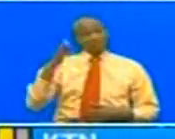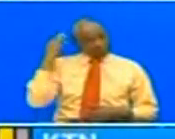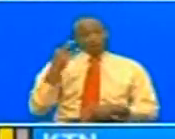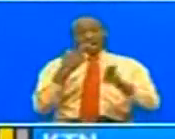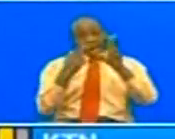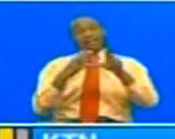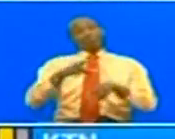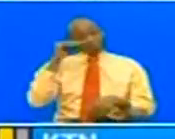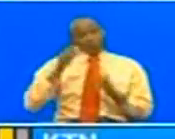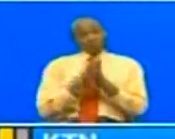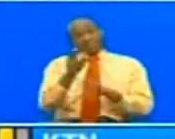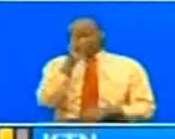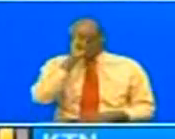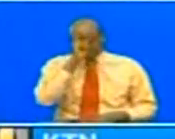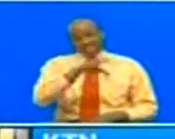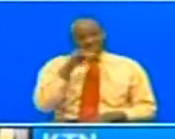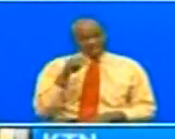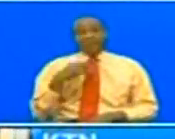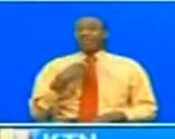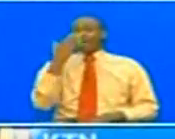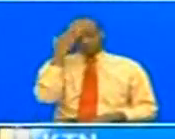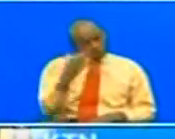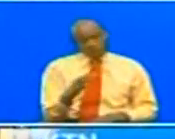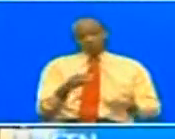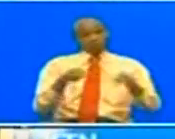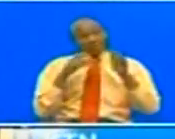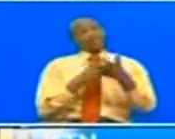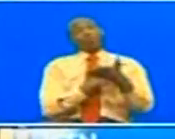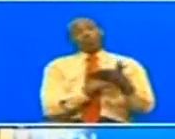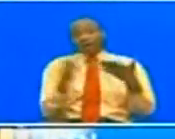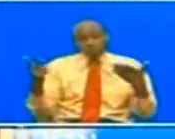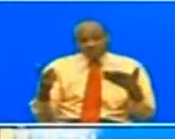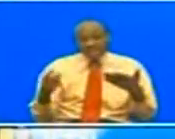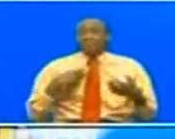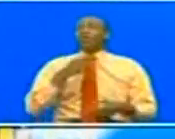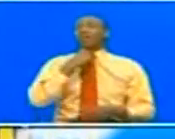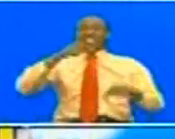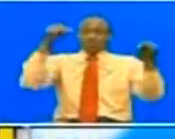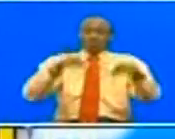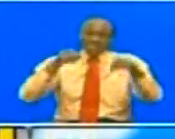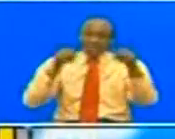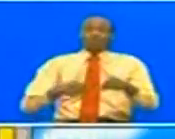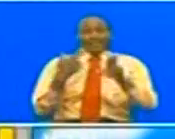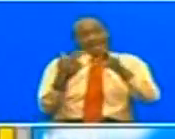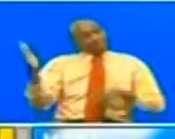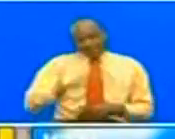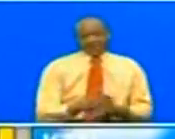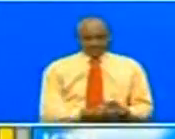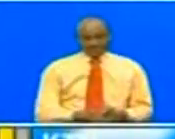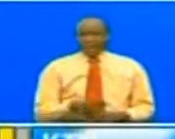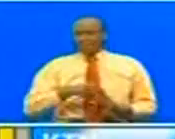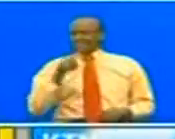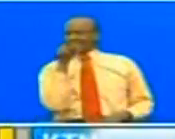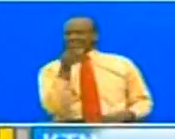zilichukuliwa kutoka hawa askari, mimi sitaki kugojea wiki mbili, nataka zirudishwe leo. Lazima mnajua wako wapi. But